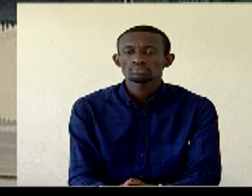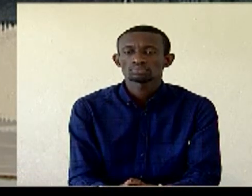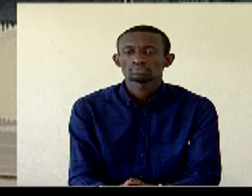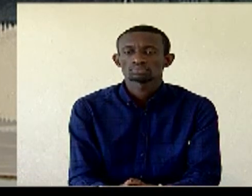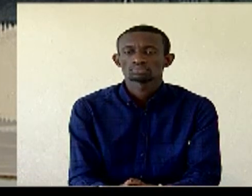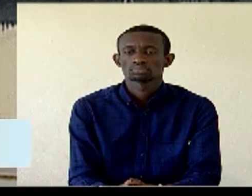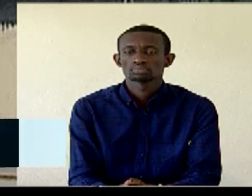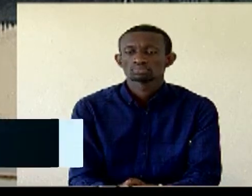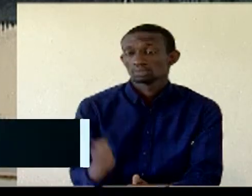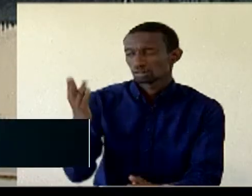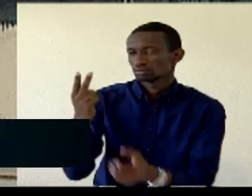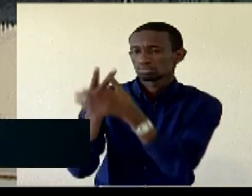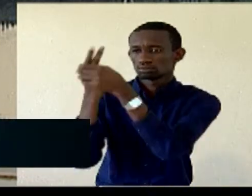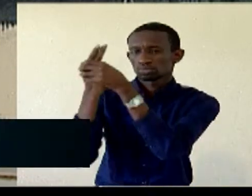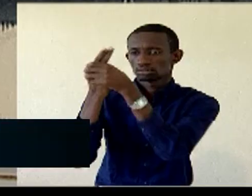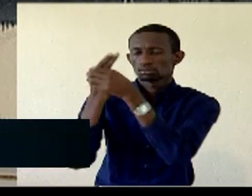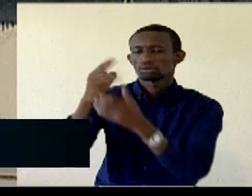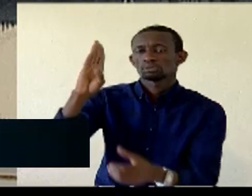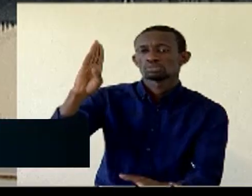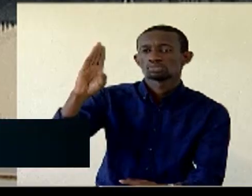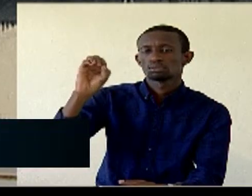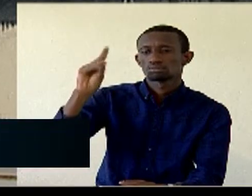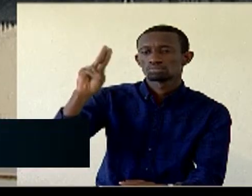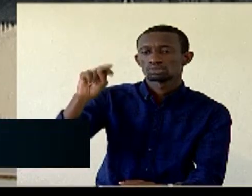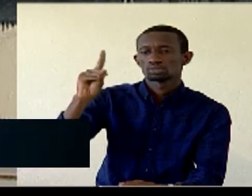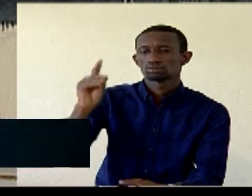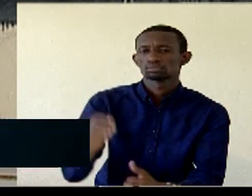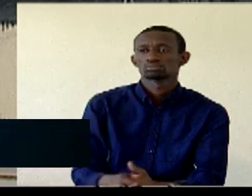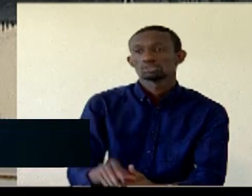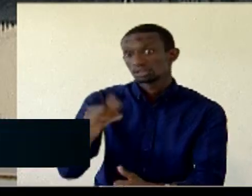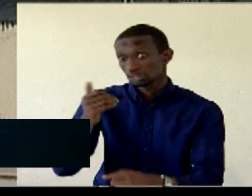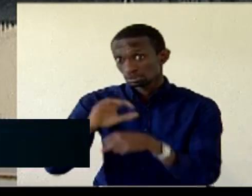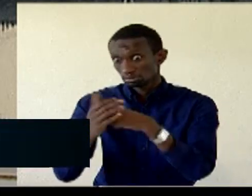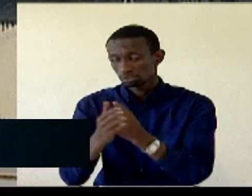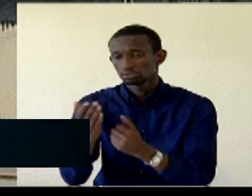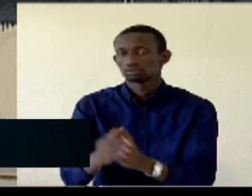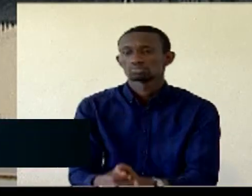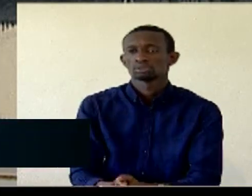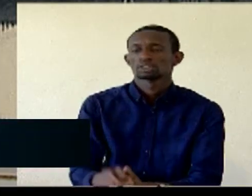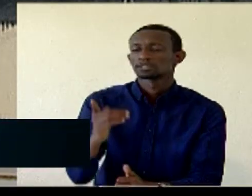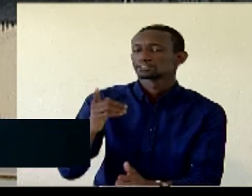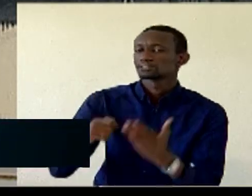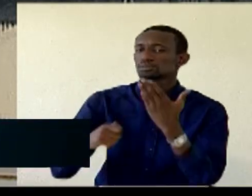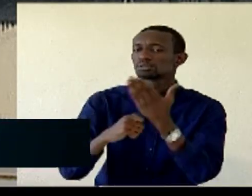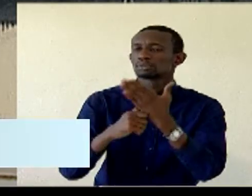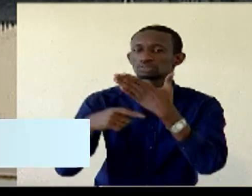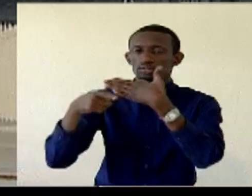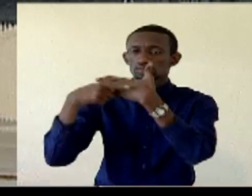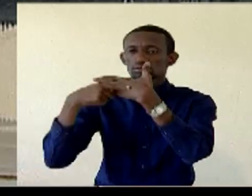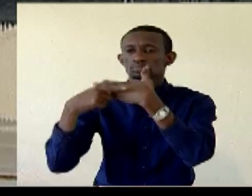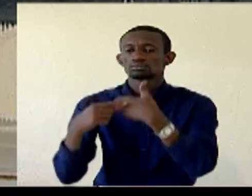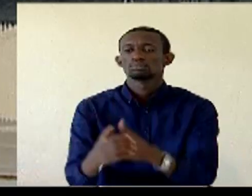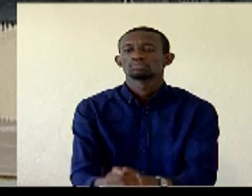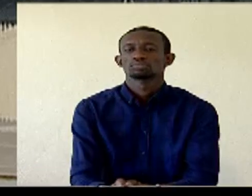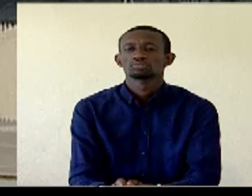this is the double bond. So another double bond has been formed over there. There is a negative charge over there.